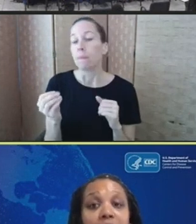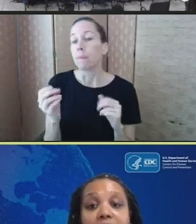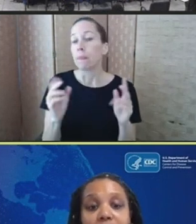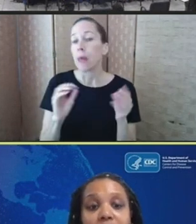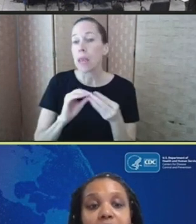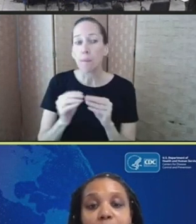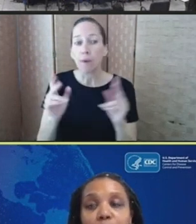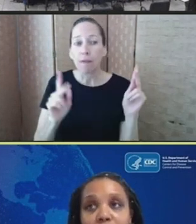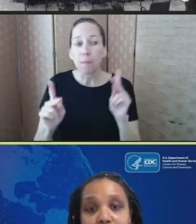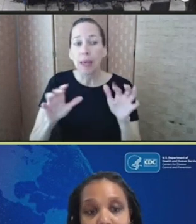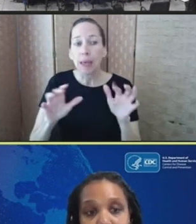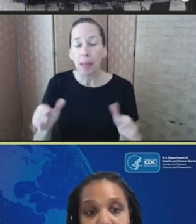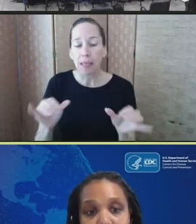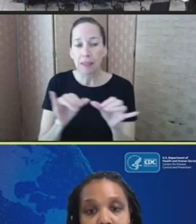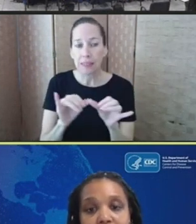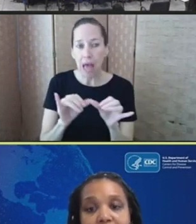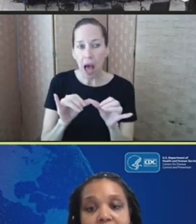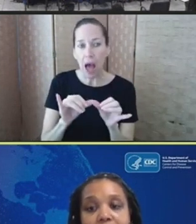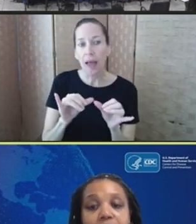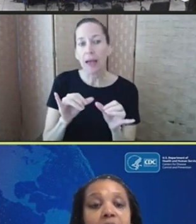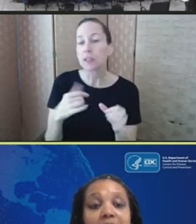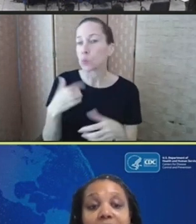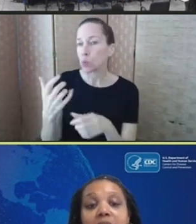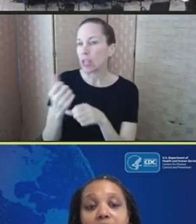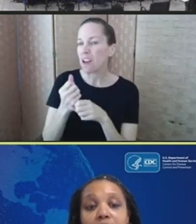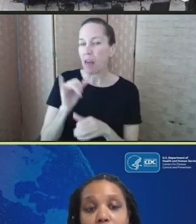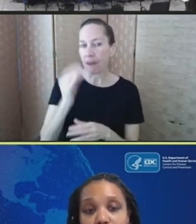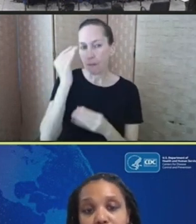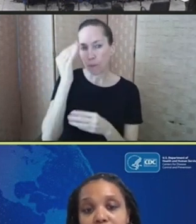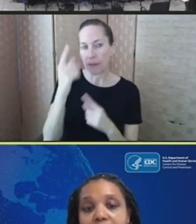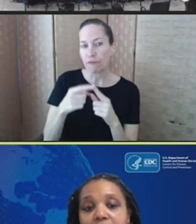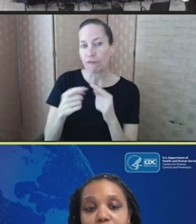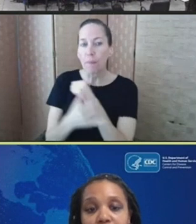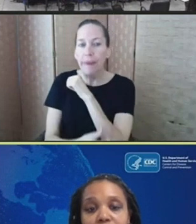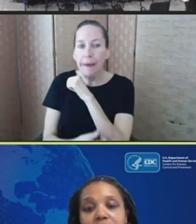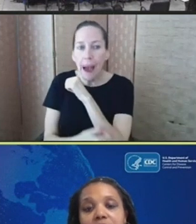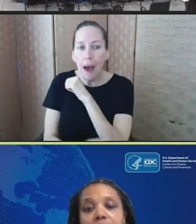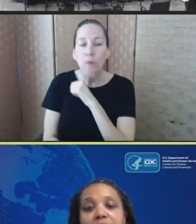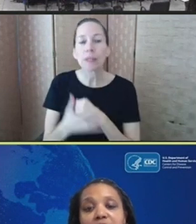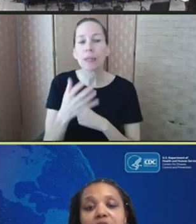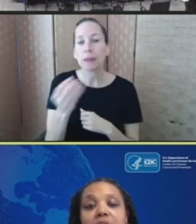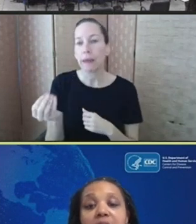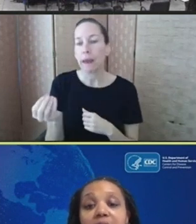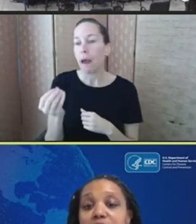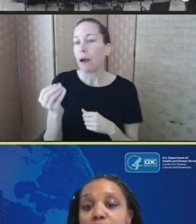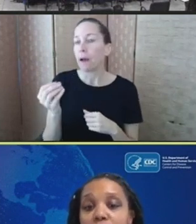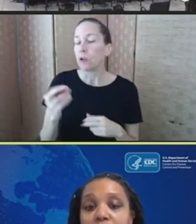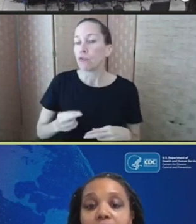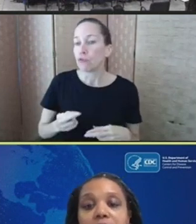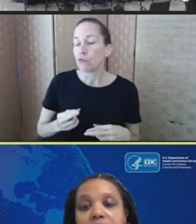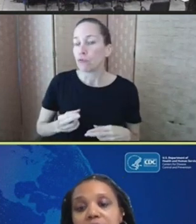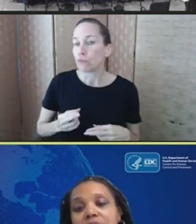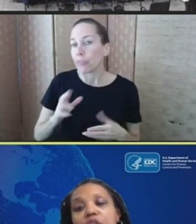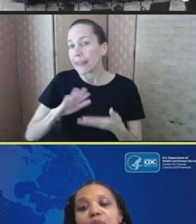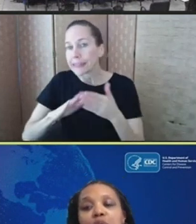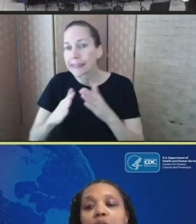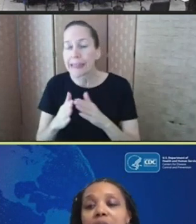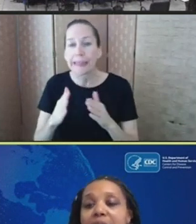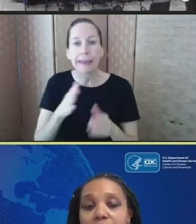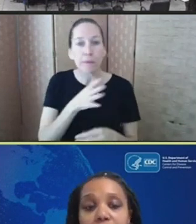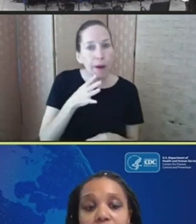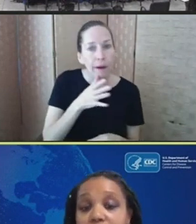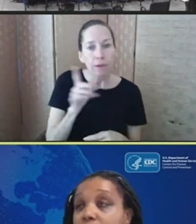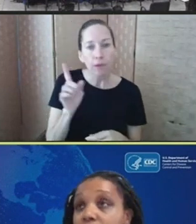utilizing that as a stable denominator, and taking a look also at county of residences matching at least one of the 6